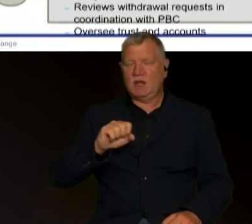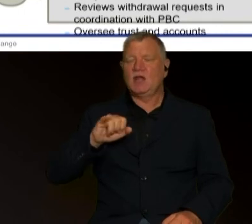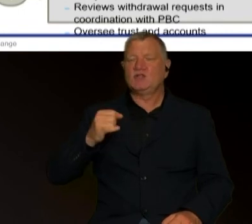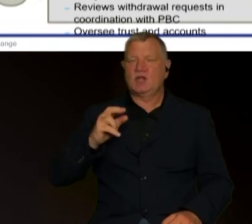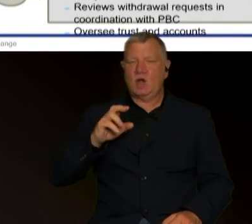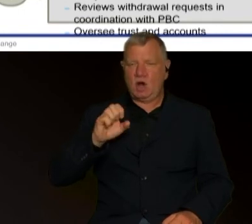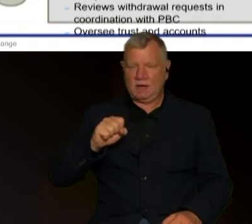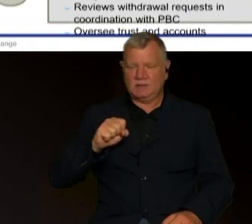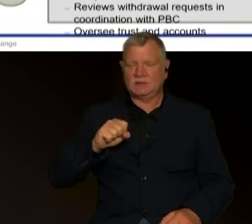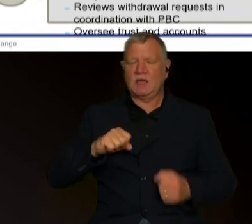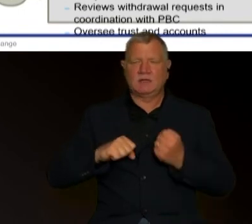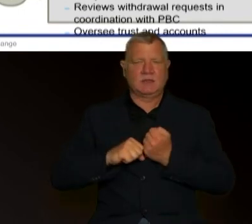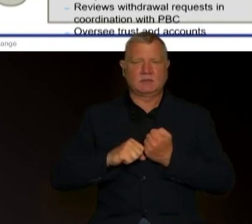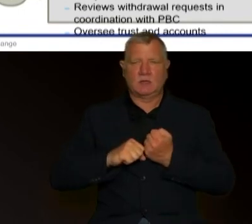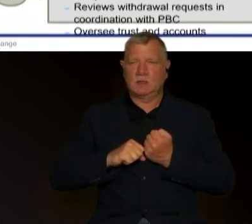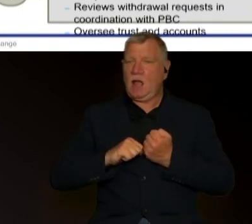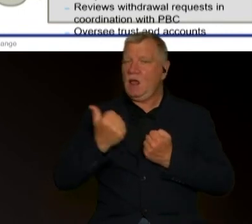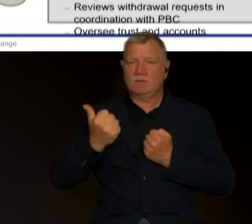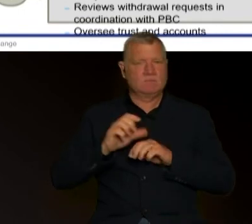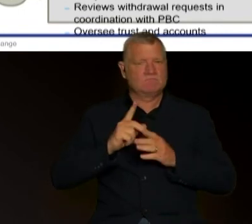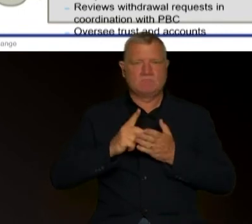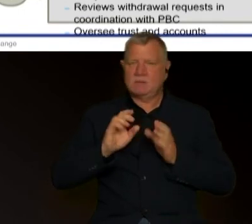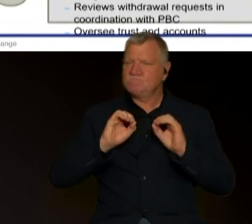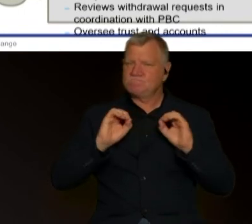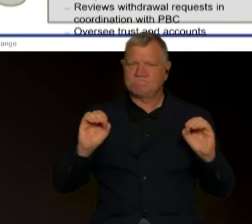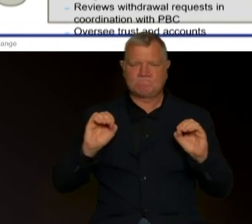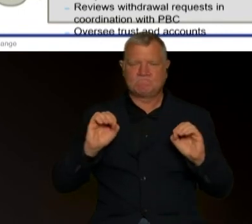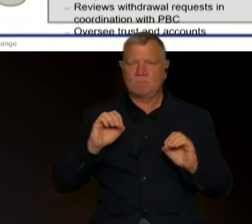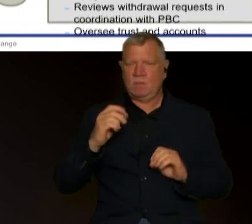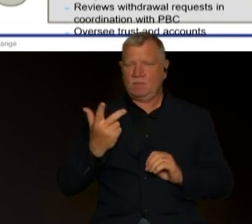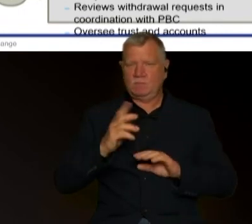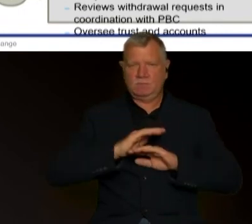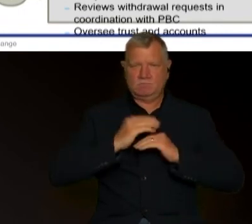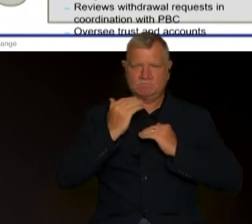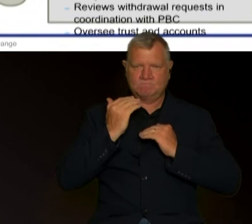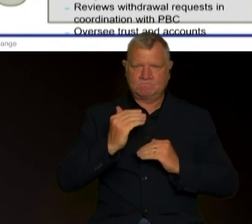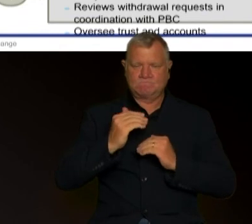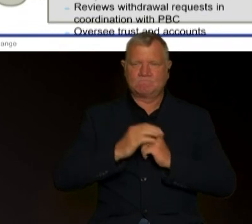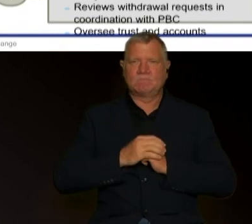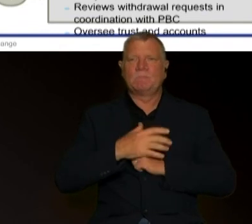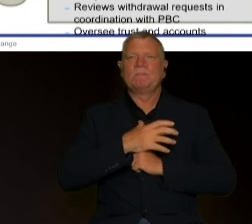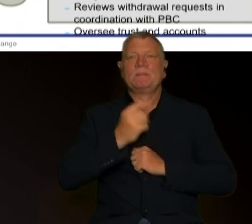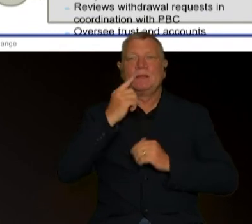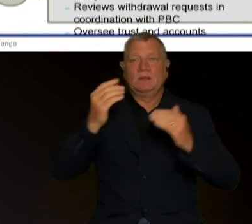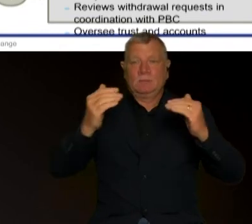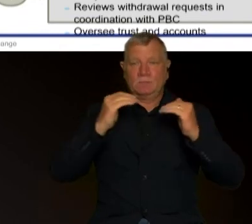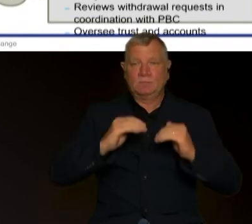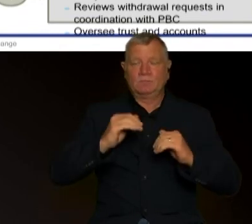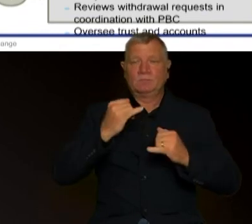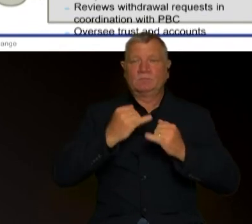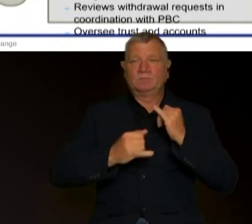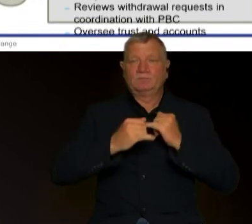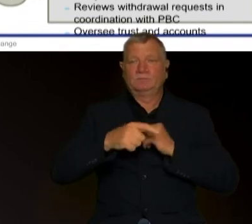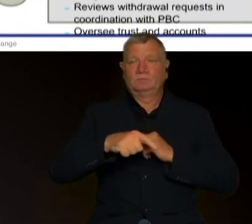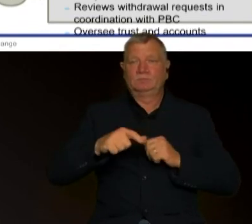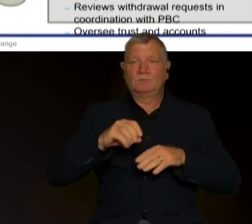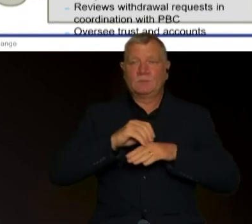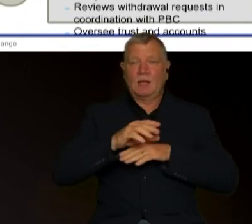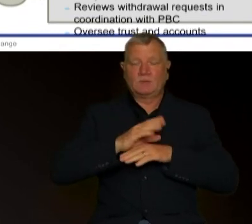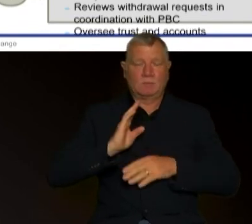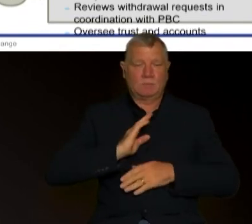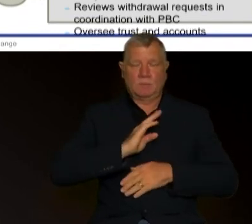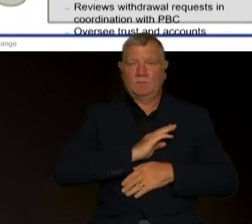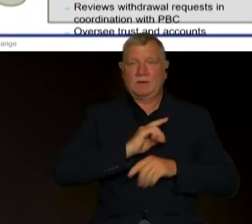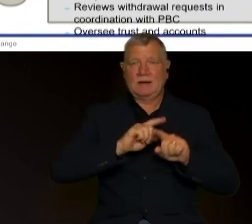JRS systems, nothing else. Focusing on the bottom of the slide, you will see that both the council and board members are selected